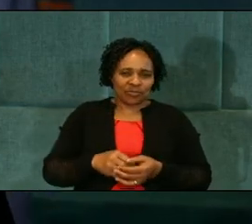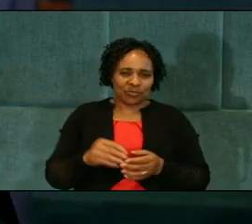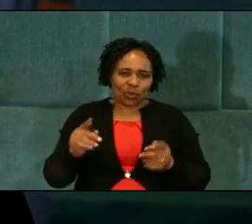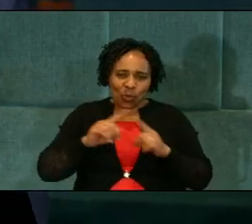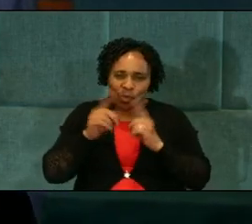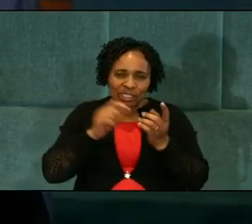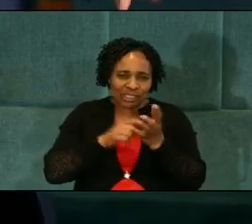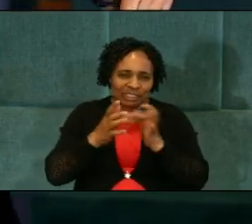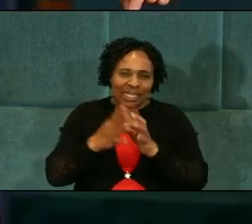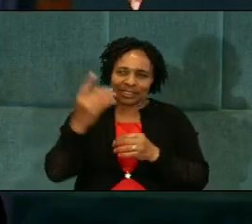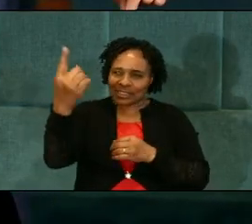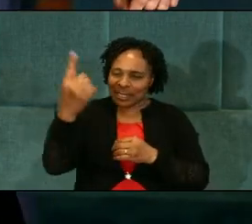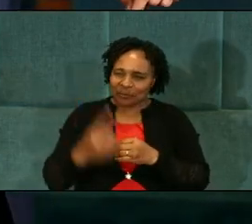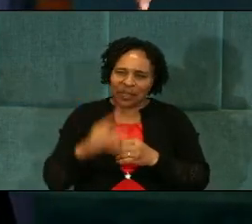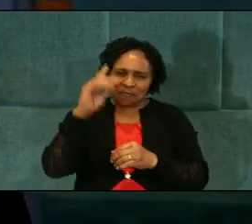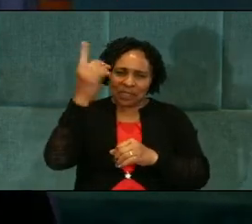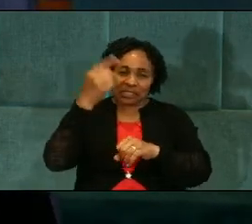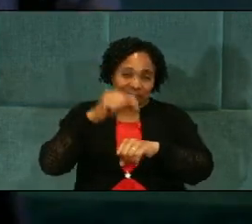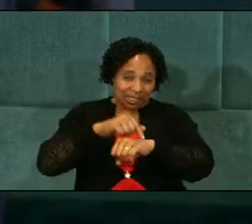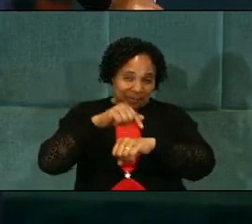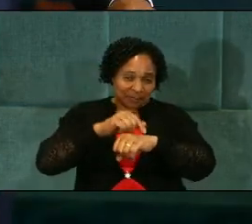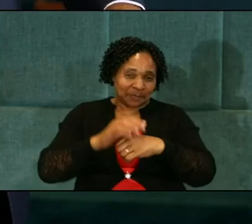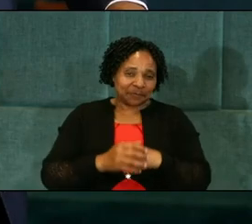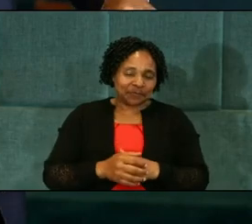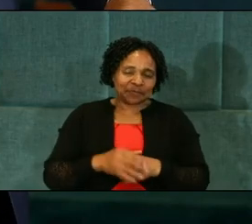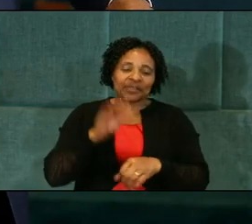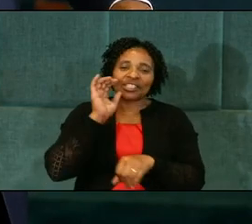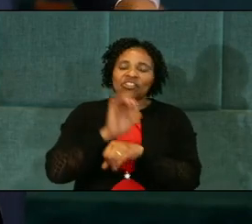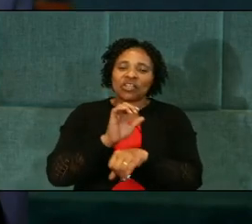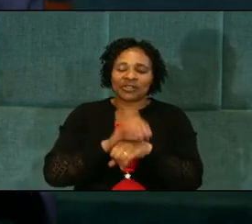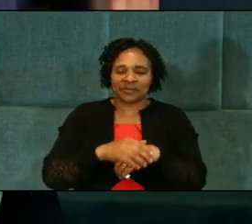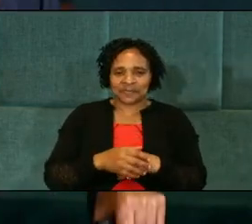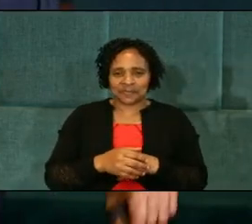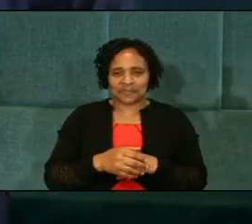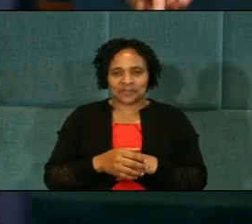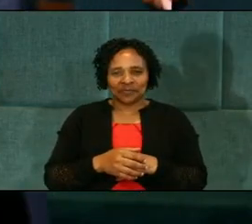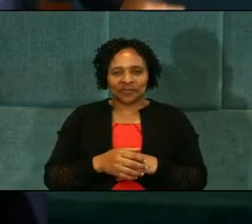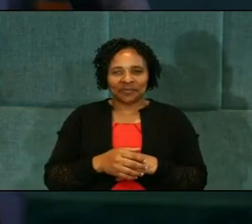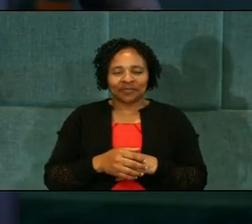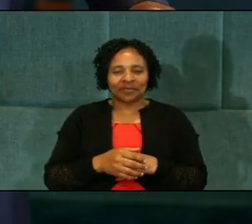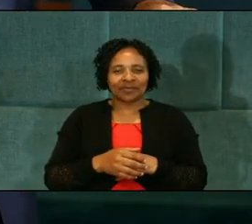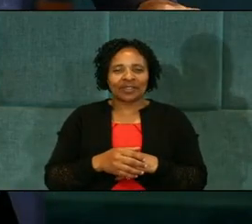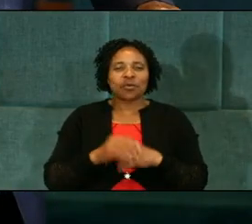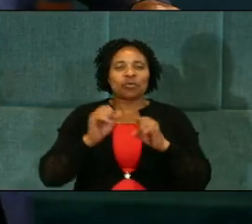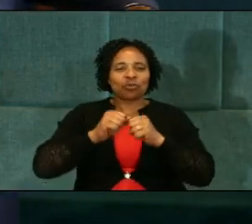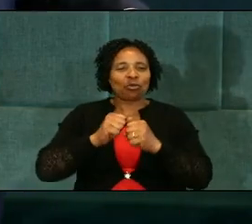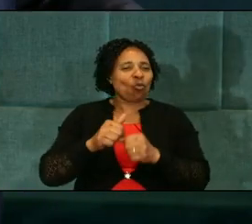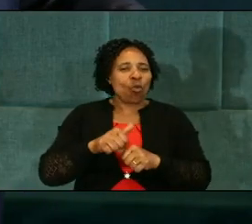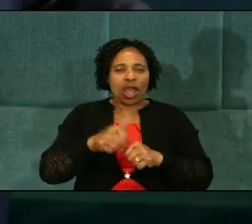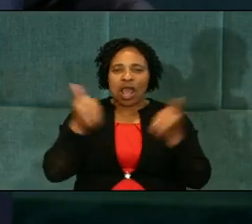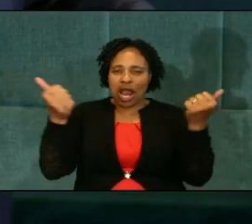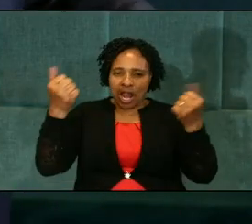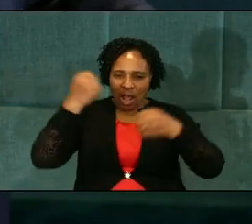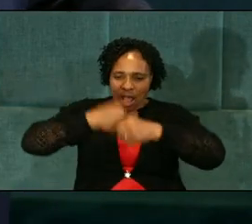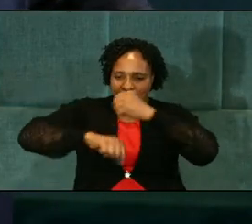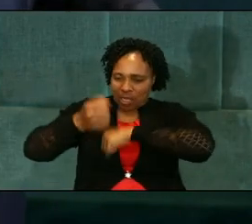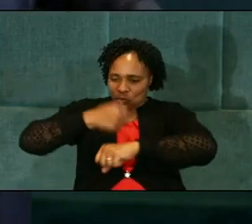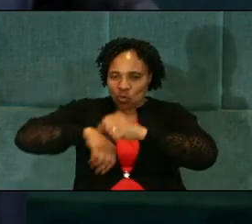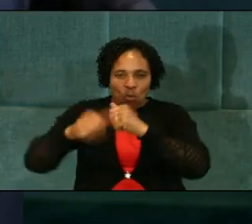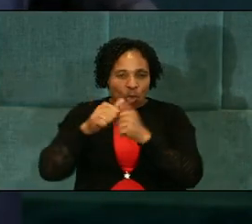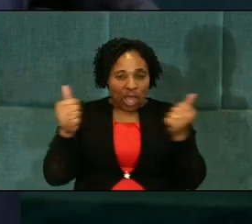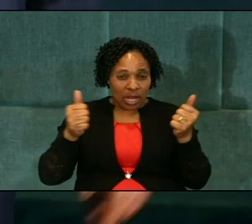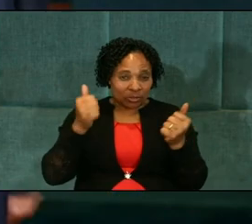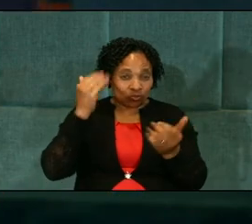Christ came the first time, the church was functioning. Yes?